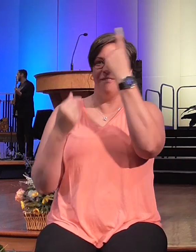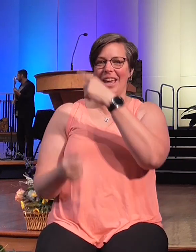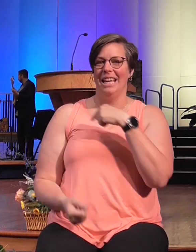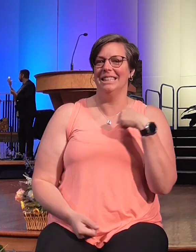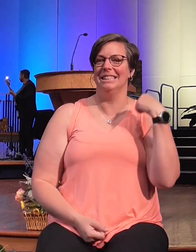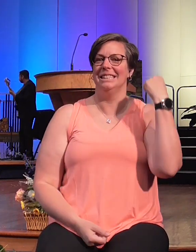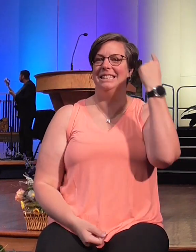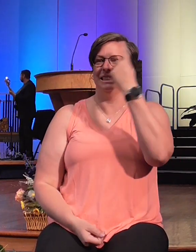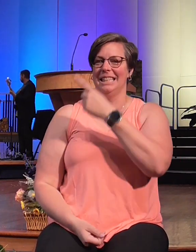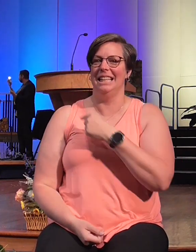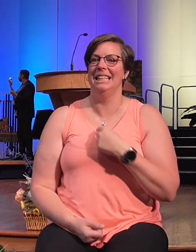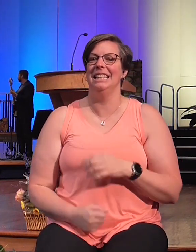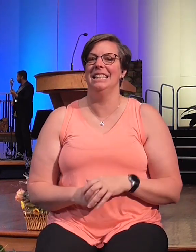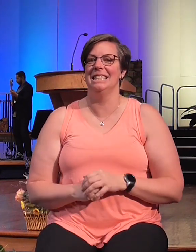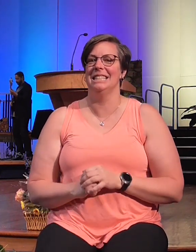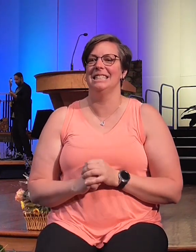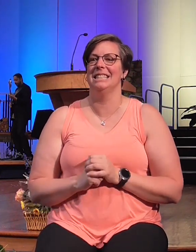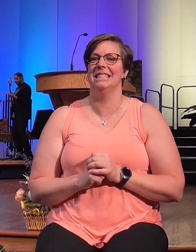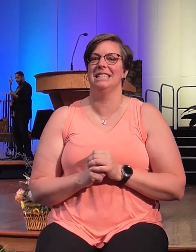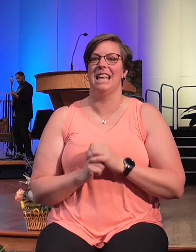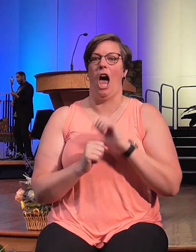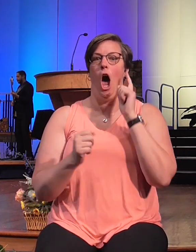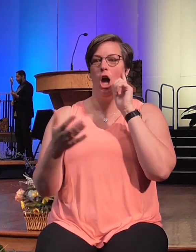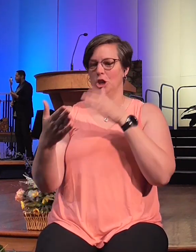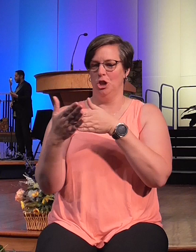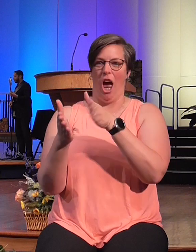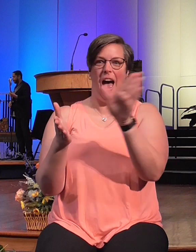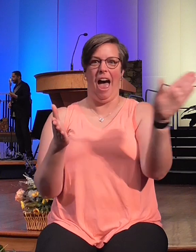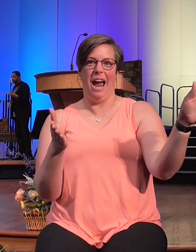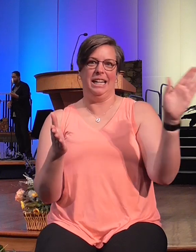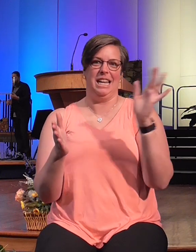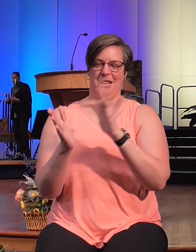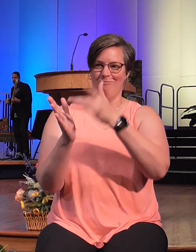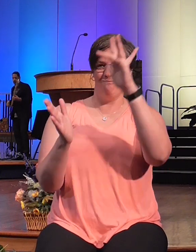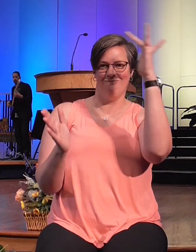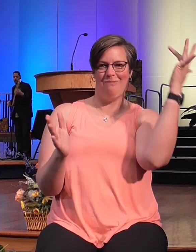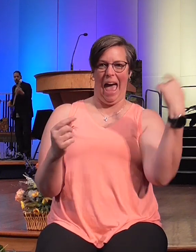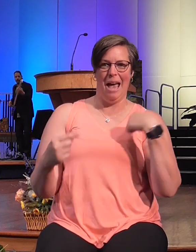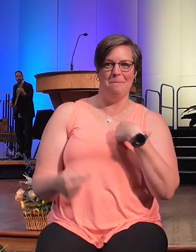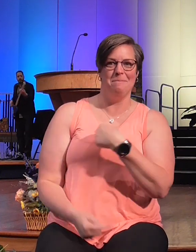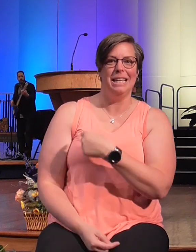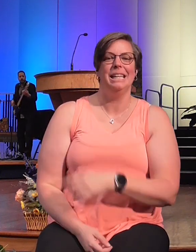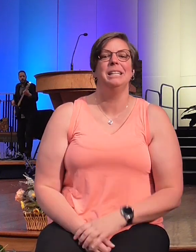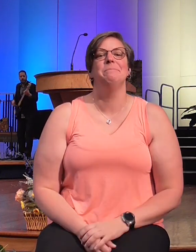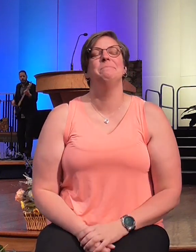Smiling faces, shining back at me.